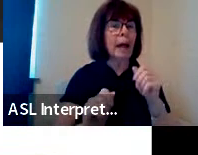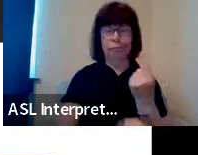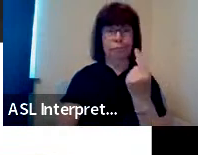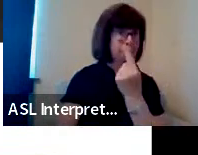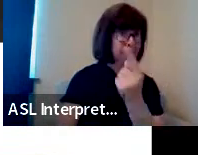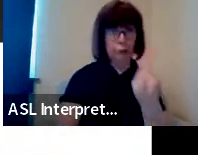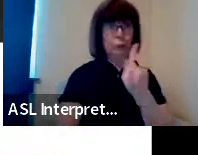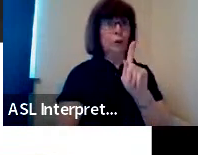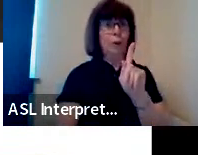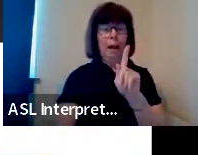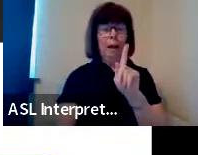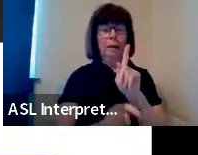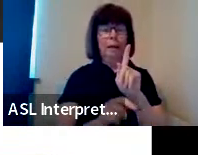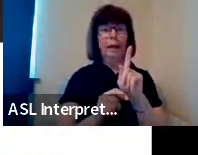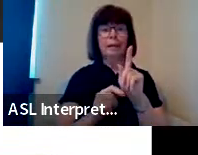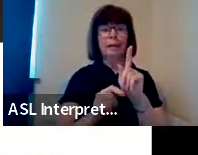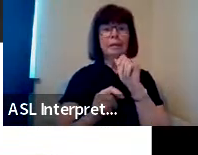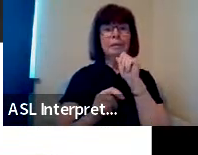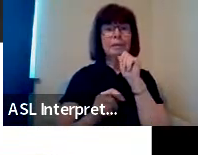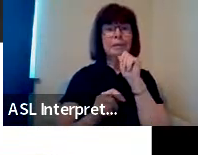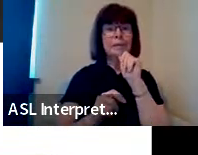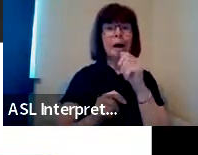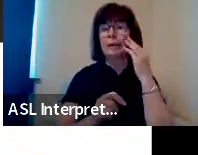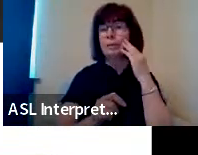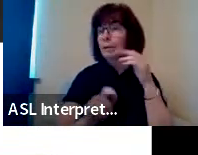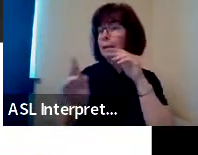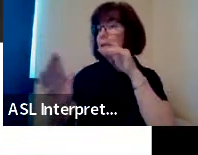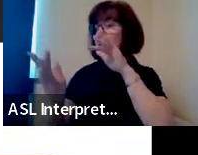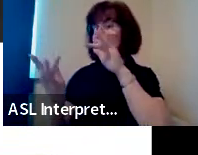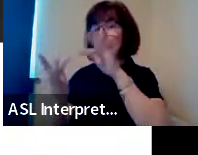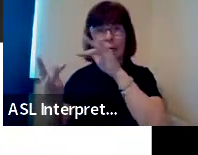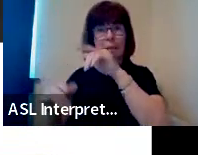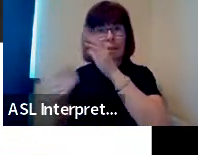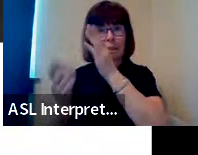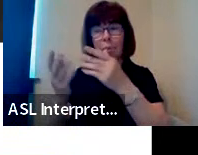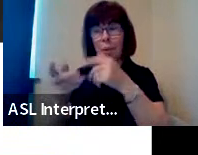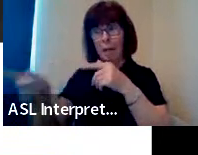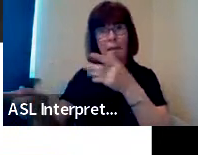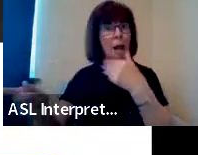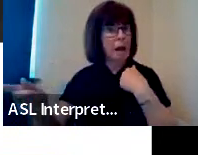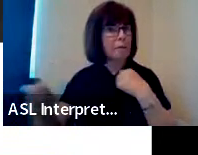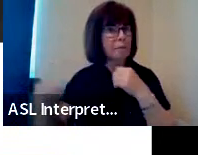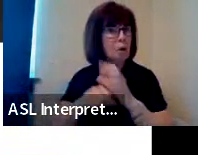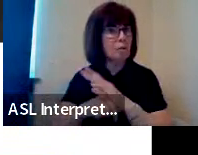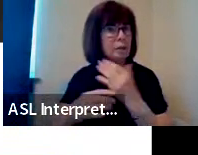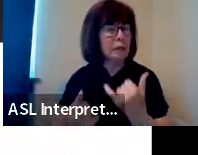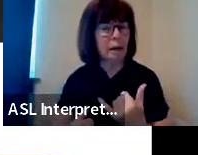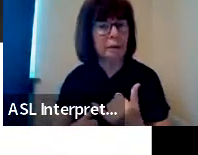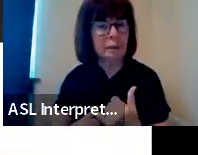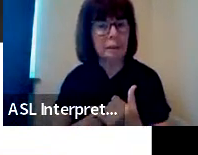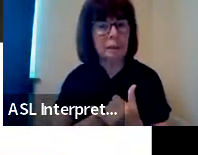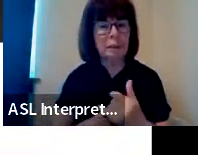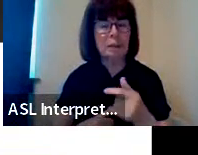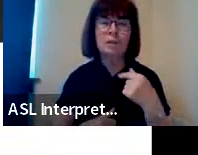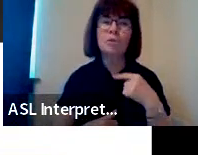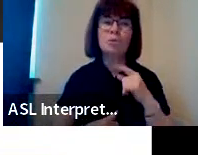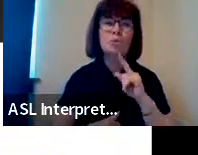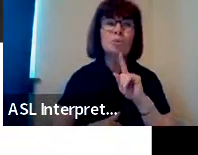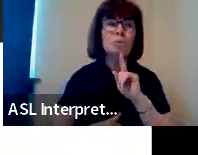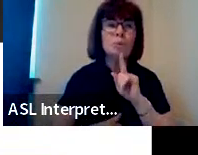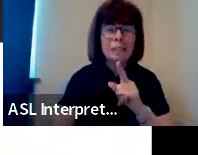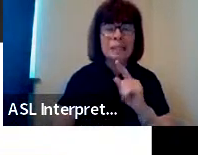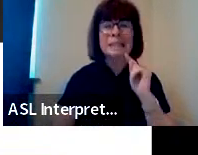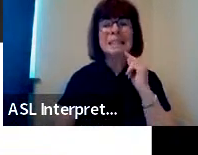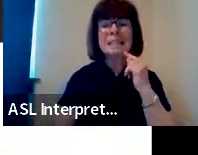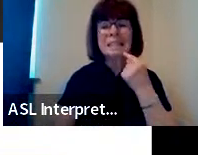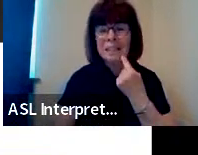now in this moment. And so we have to take that seriously. And